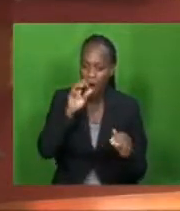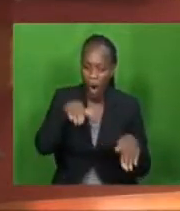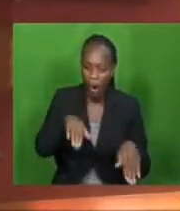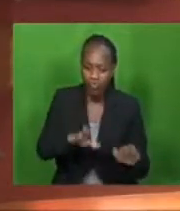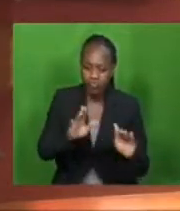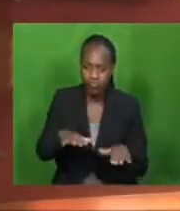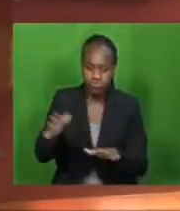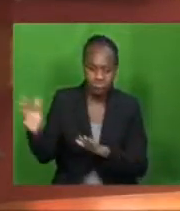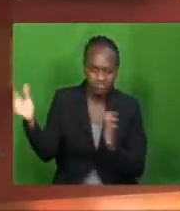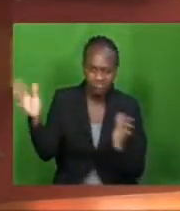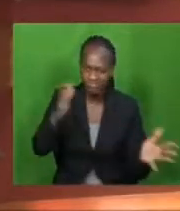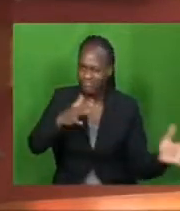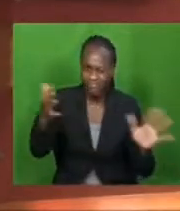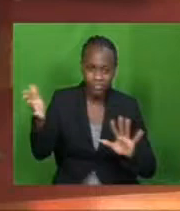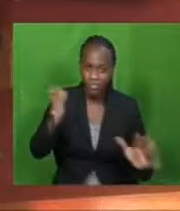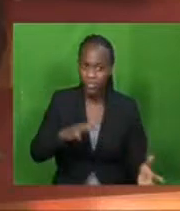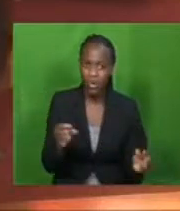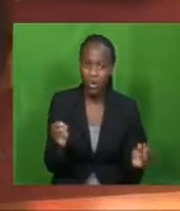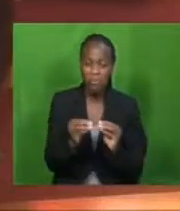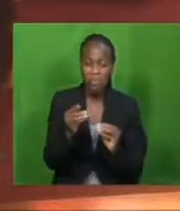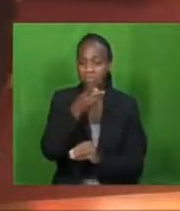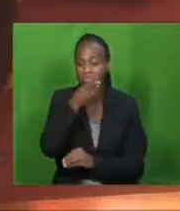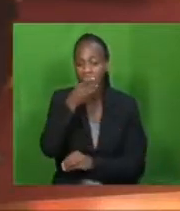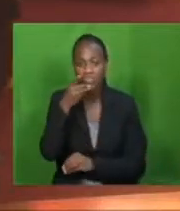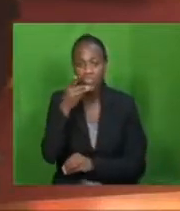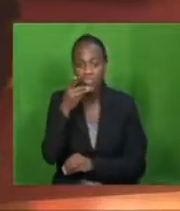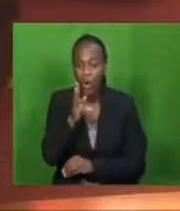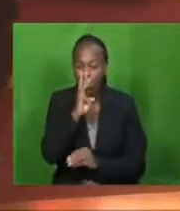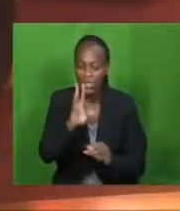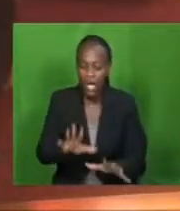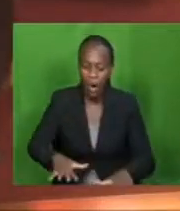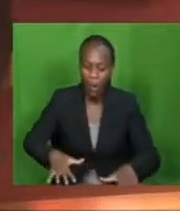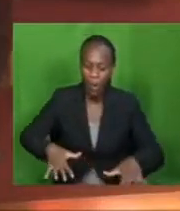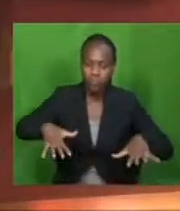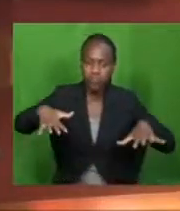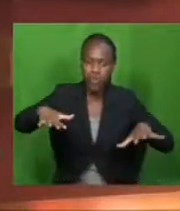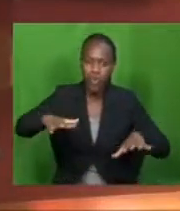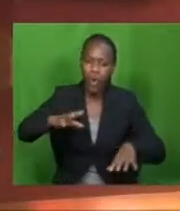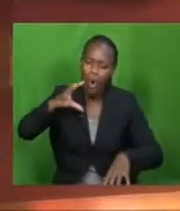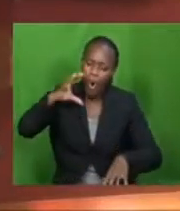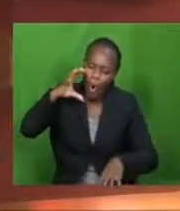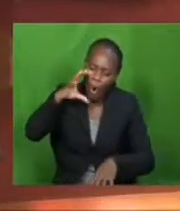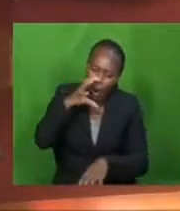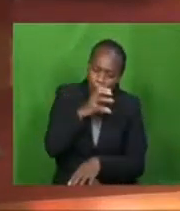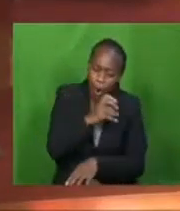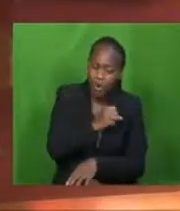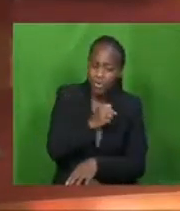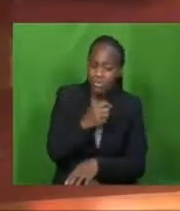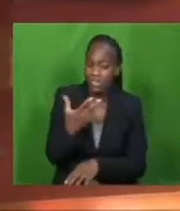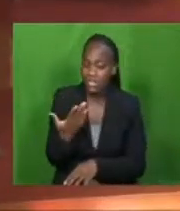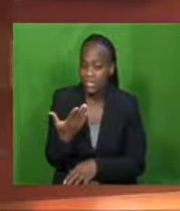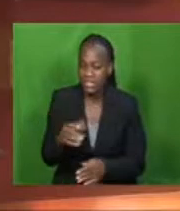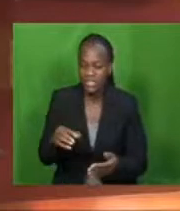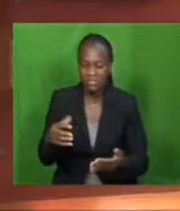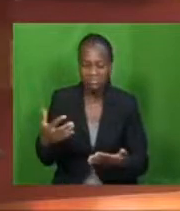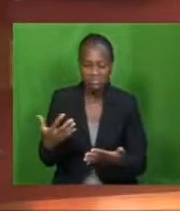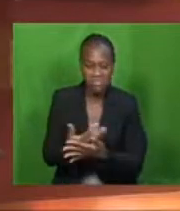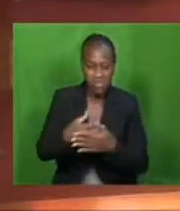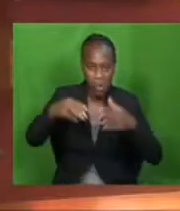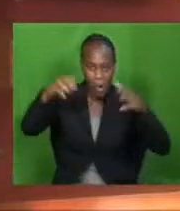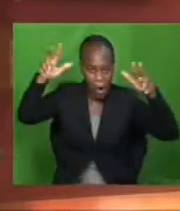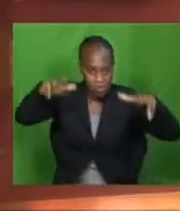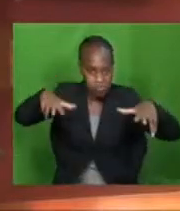communities, frequent droughts, perennial floods, temperature rise, erratic rainfall patterns,